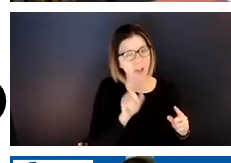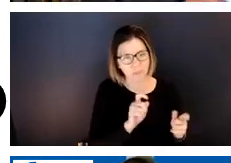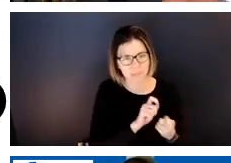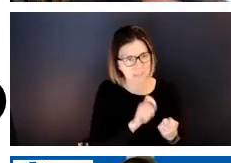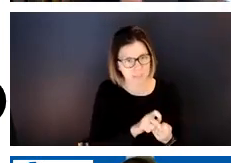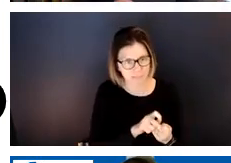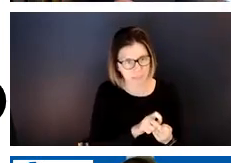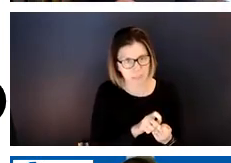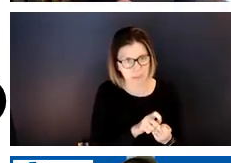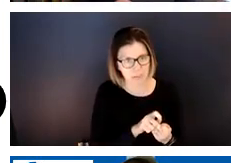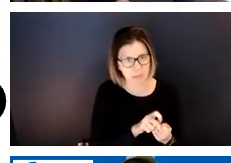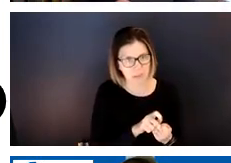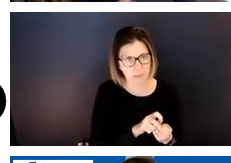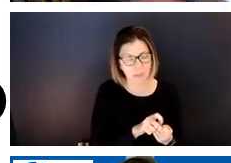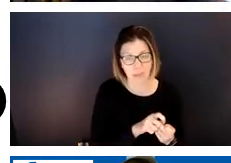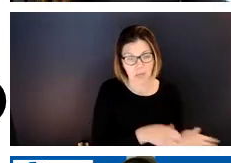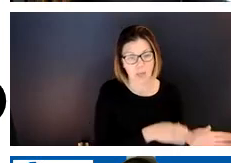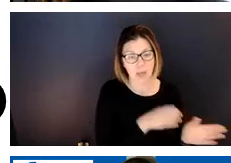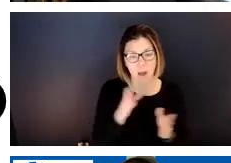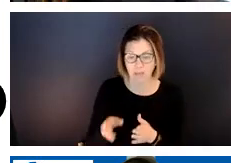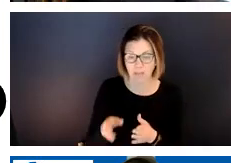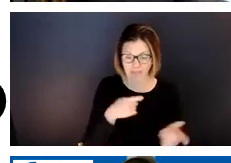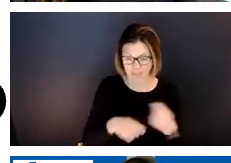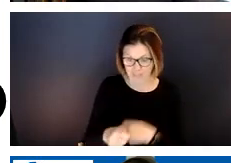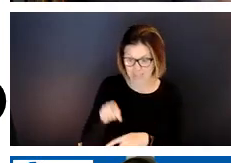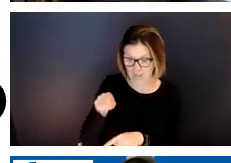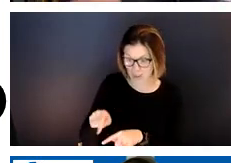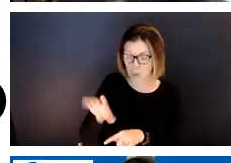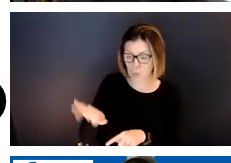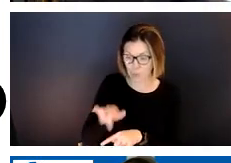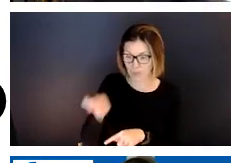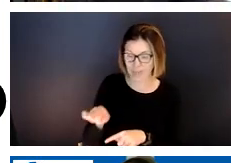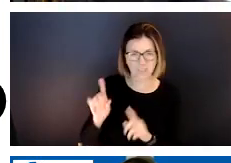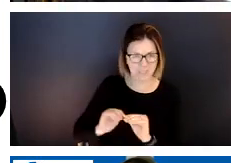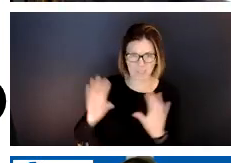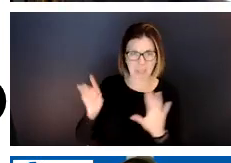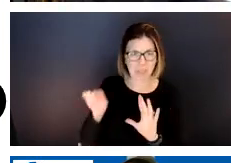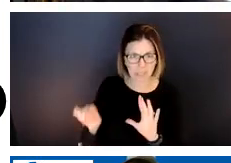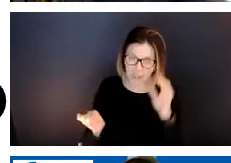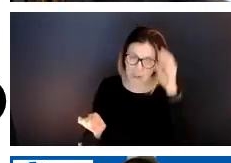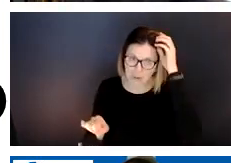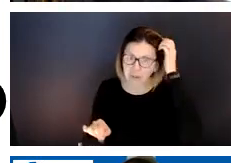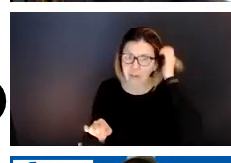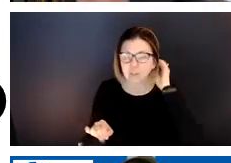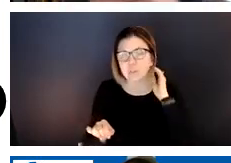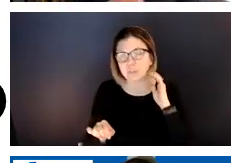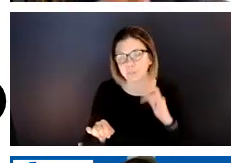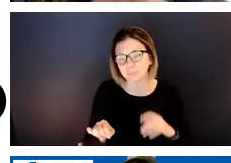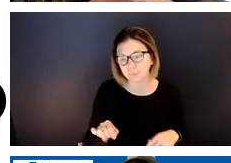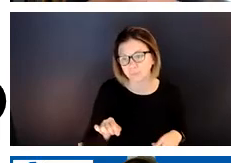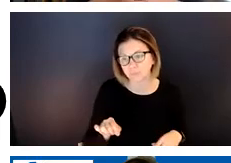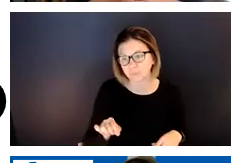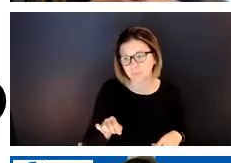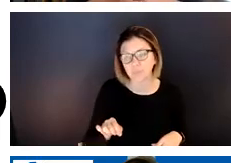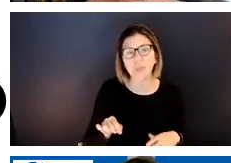saying, here's what I want you to do instead. We talked about giving that additional weight and processing